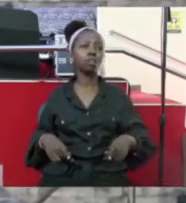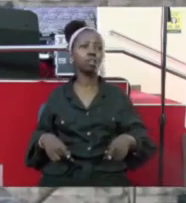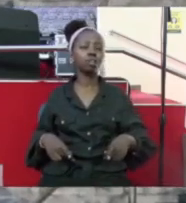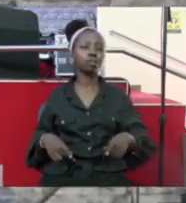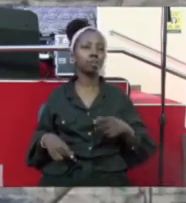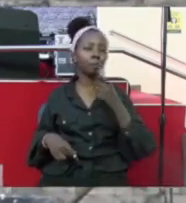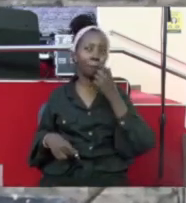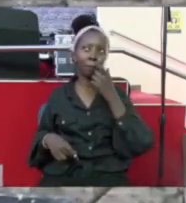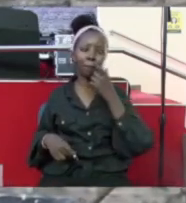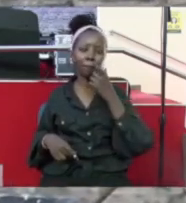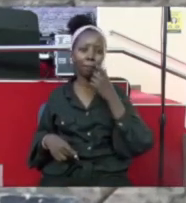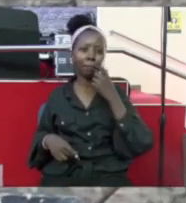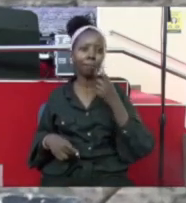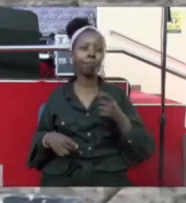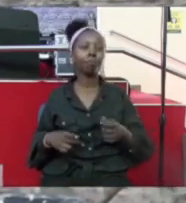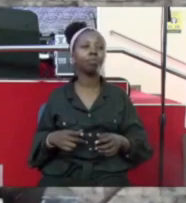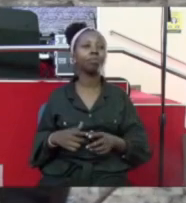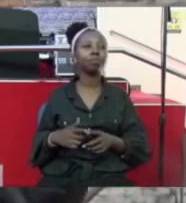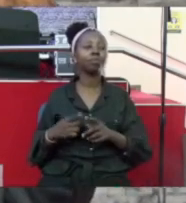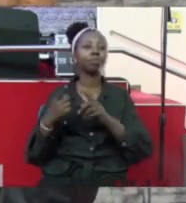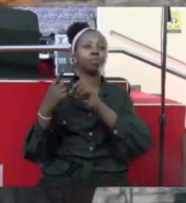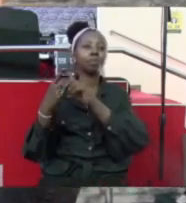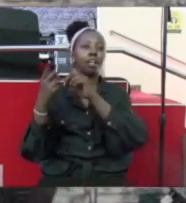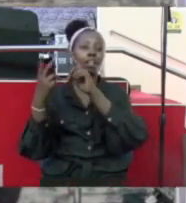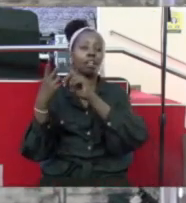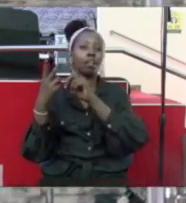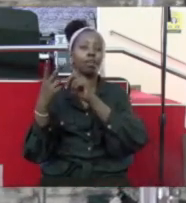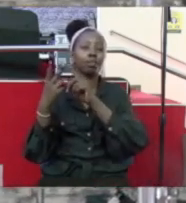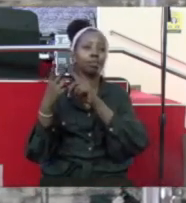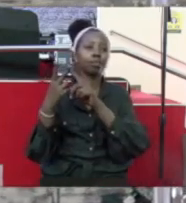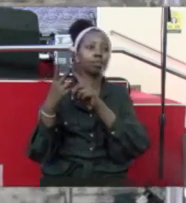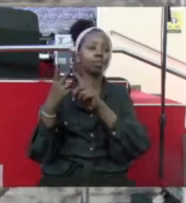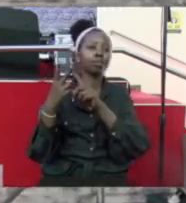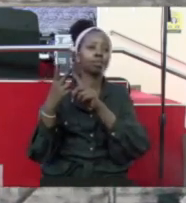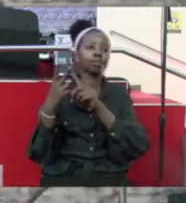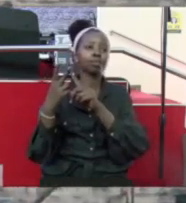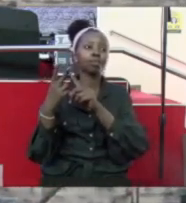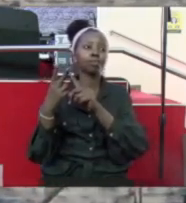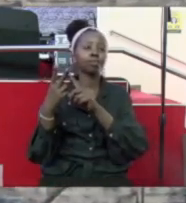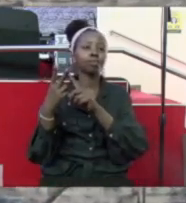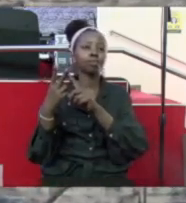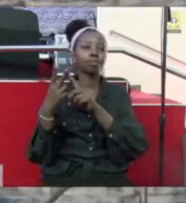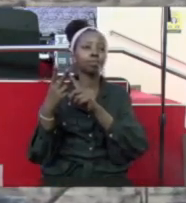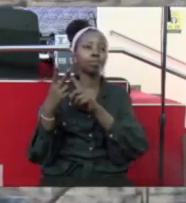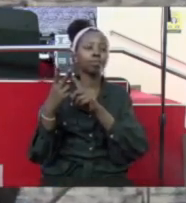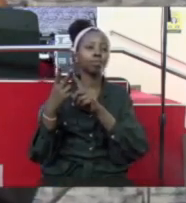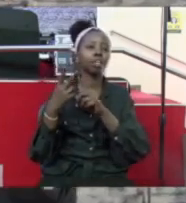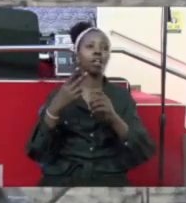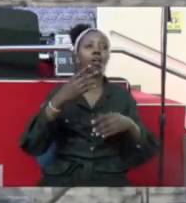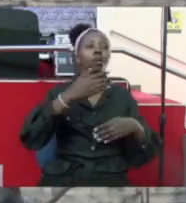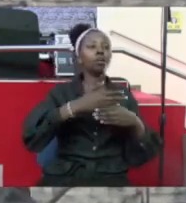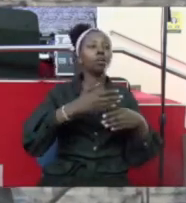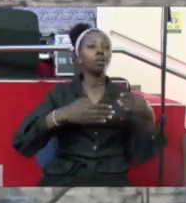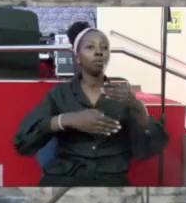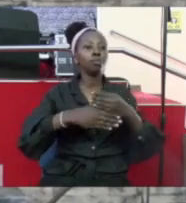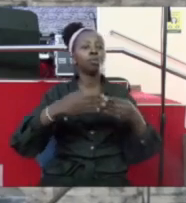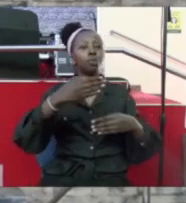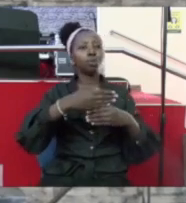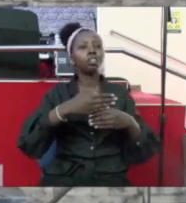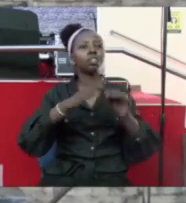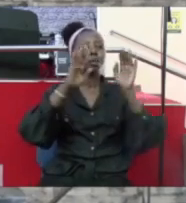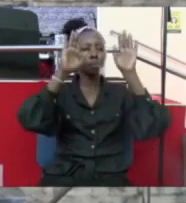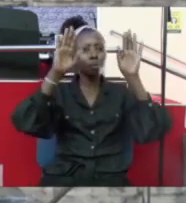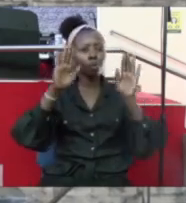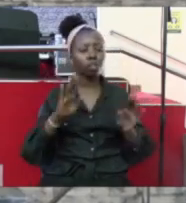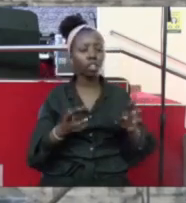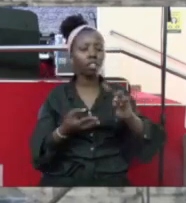influence. Mahali ambapo tuna athari. The other one we saw that we can sow good seeds by building covenant of meaningful relationship. Hivyo lingine